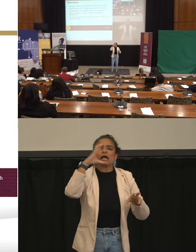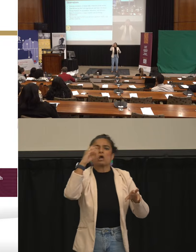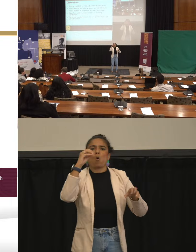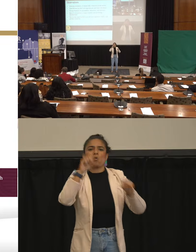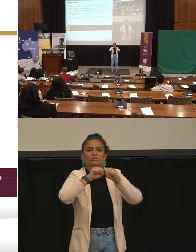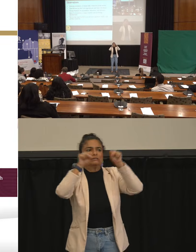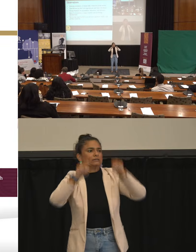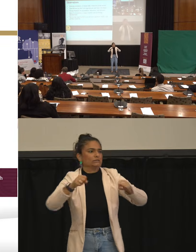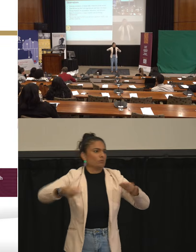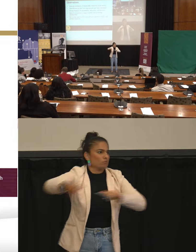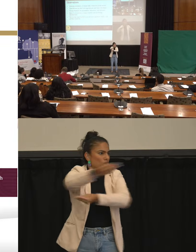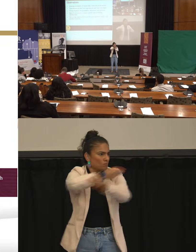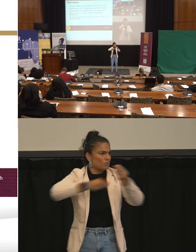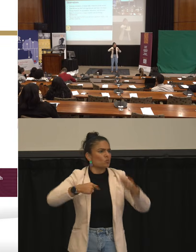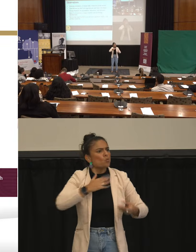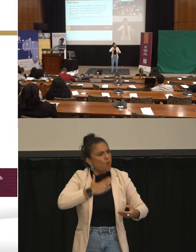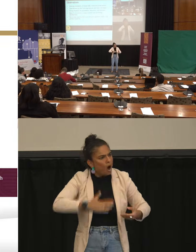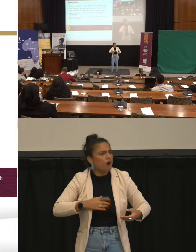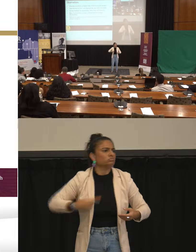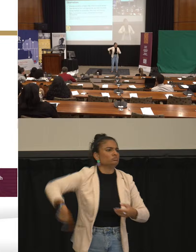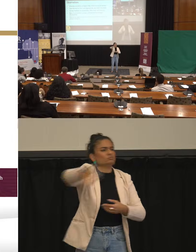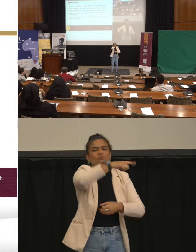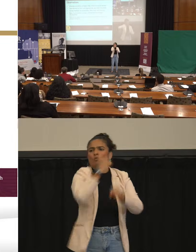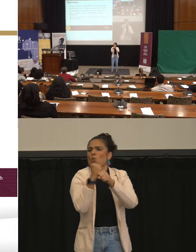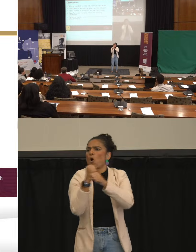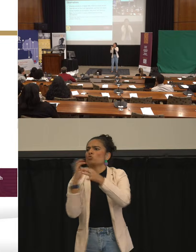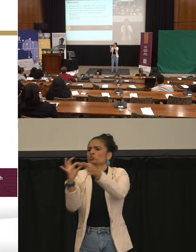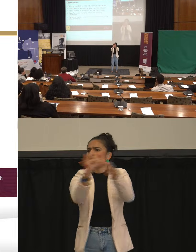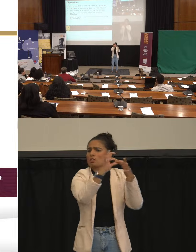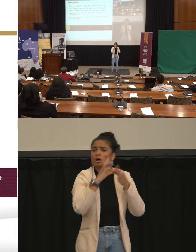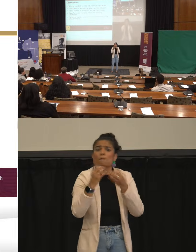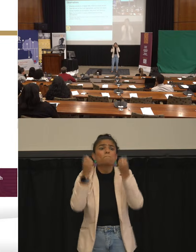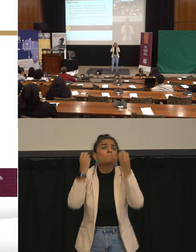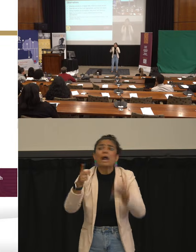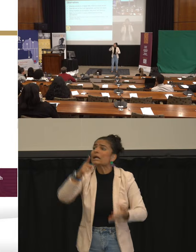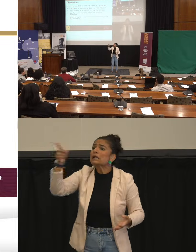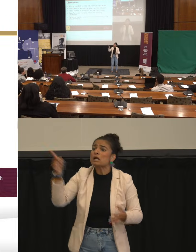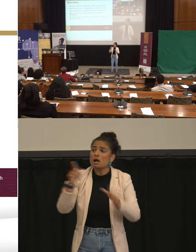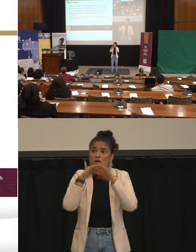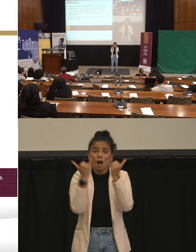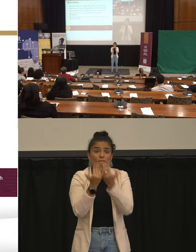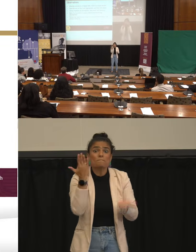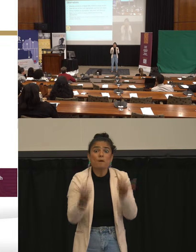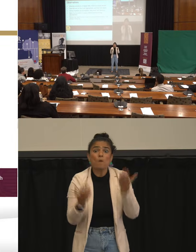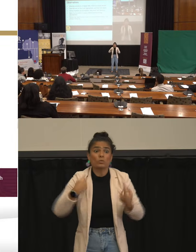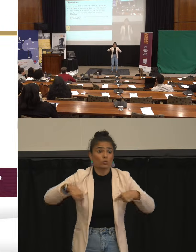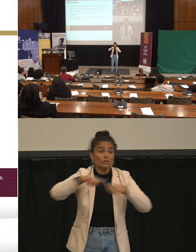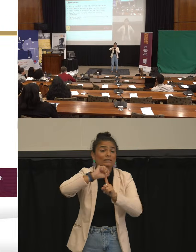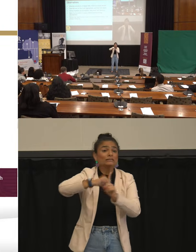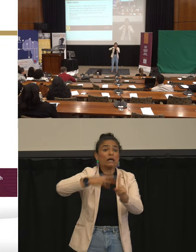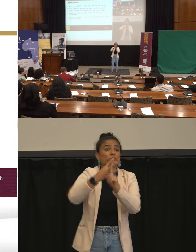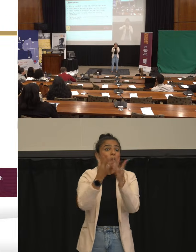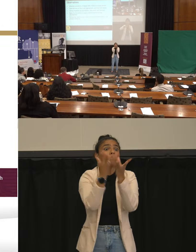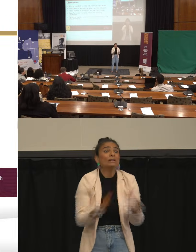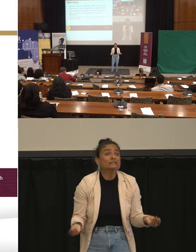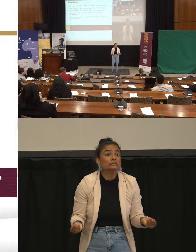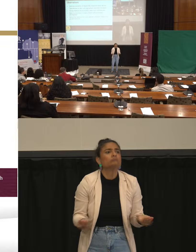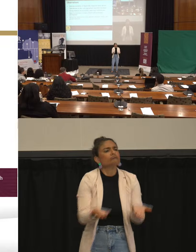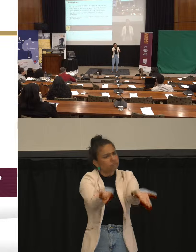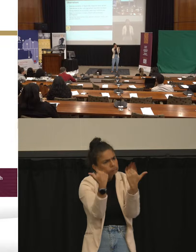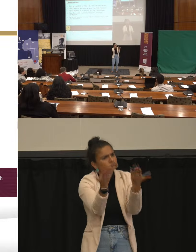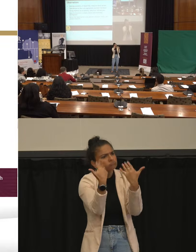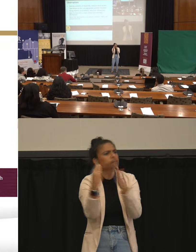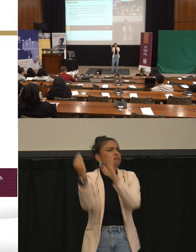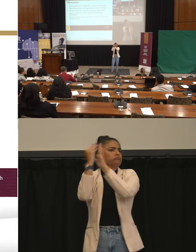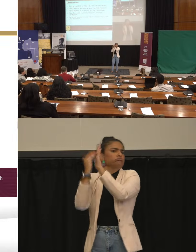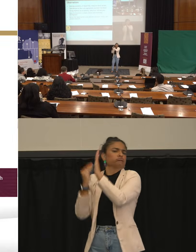can identify gaps and co-create, so that we can find a space where we can work together.